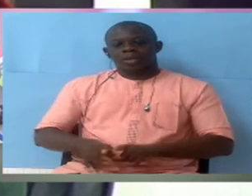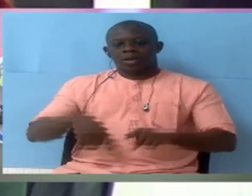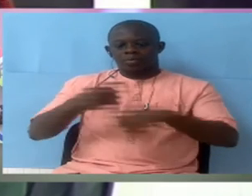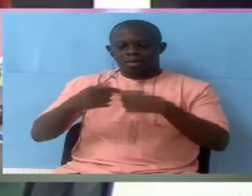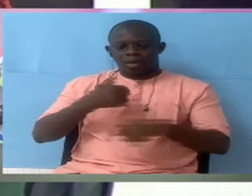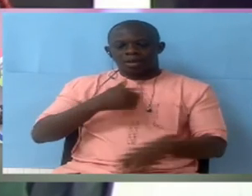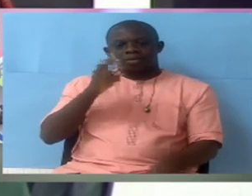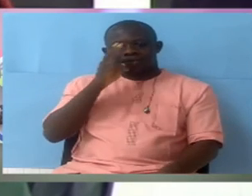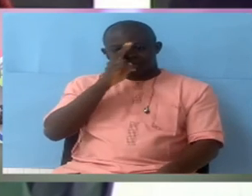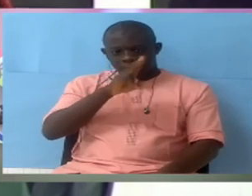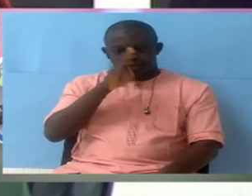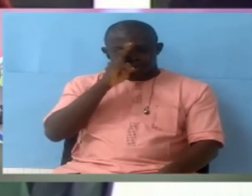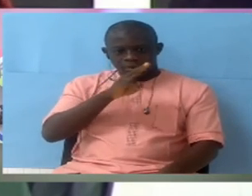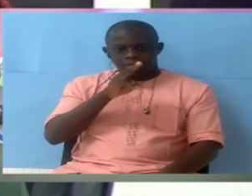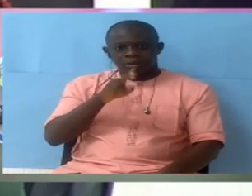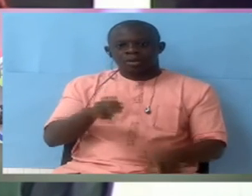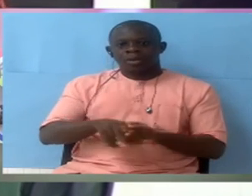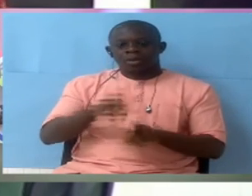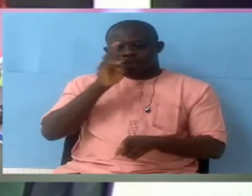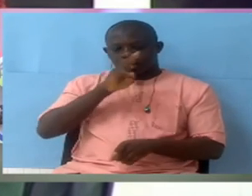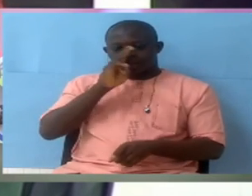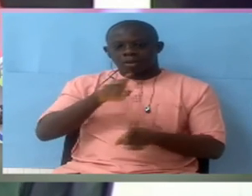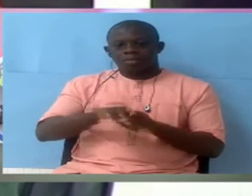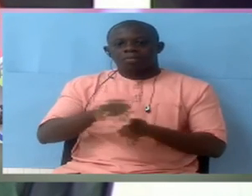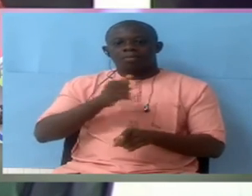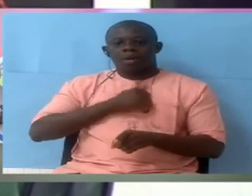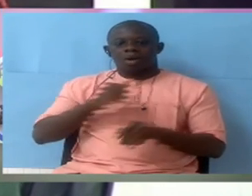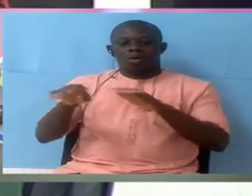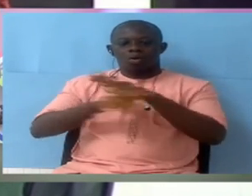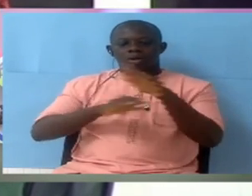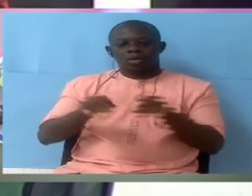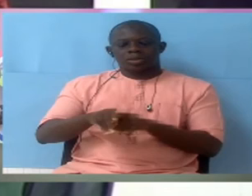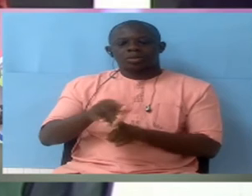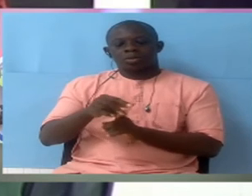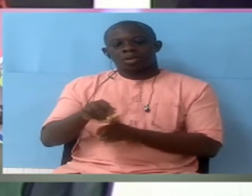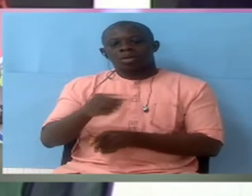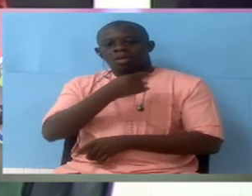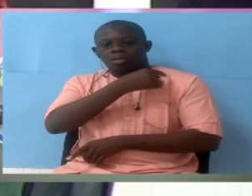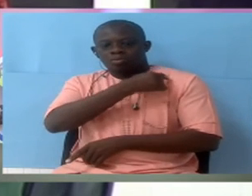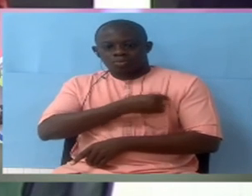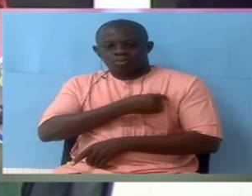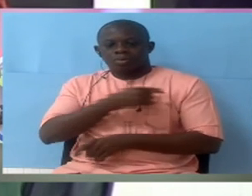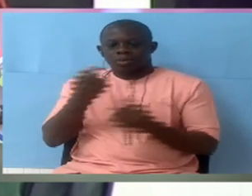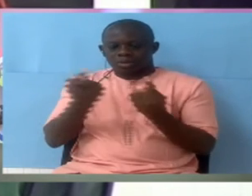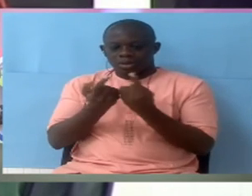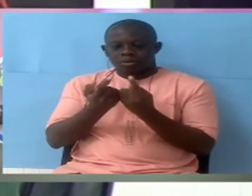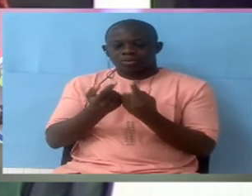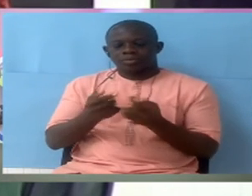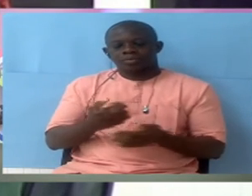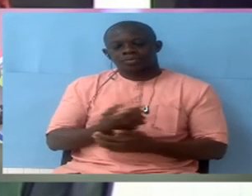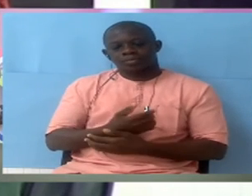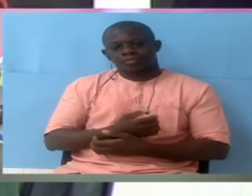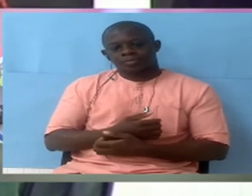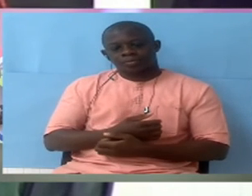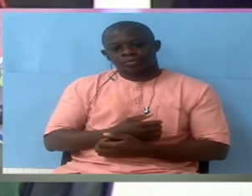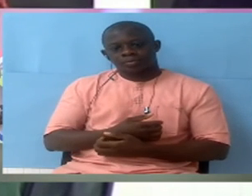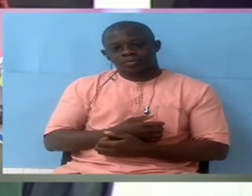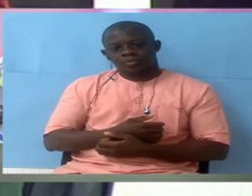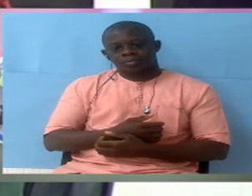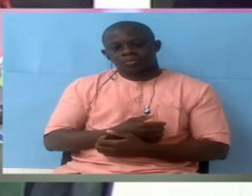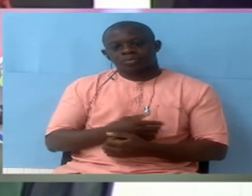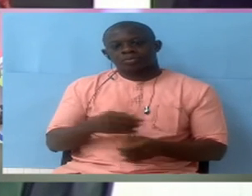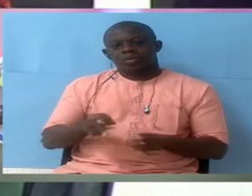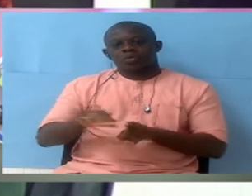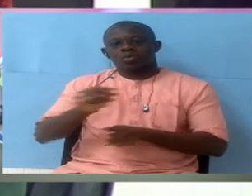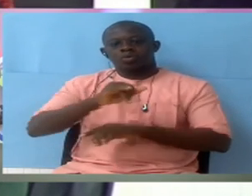smuggle my undervest. Ci la jëm na pour rawale li nga xamne moy suma jital bi, magen so bi. It was